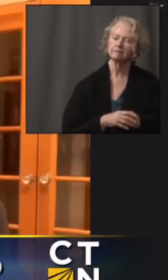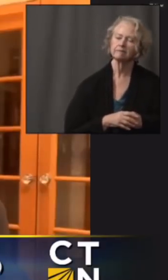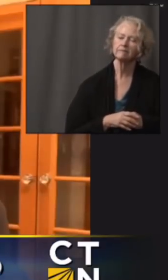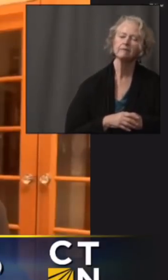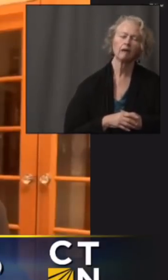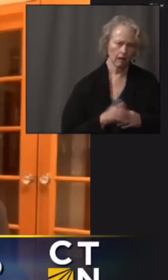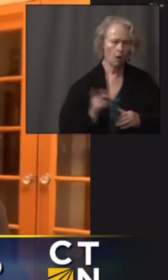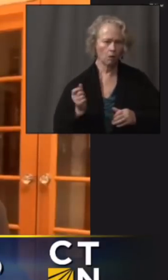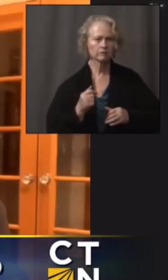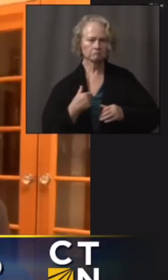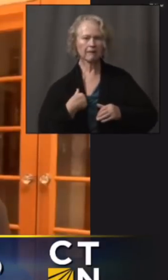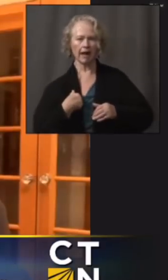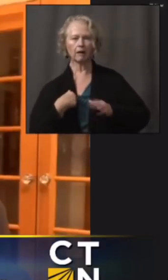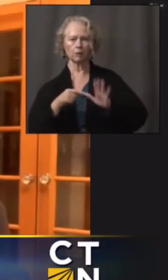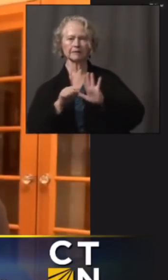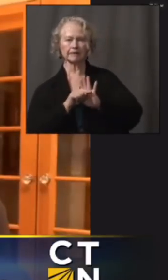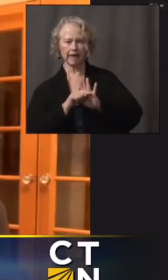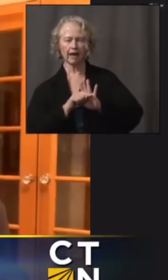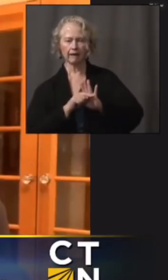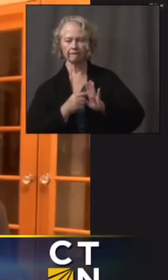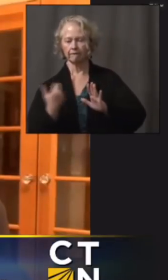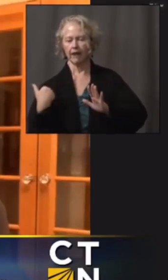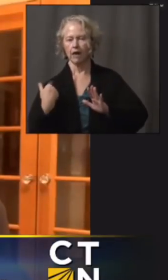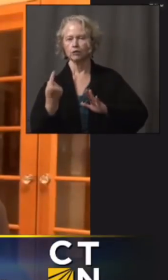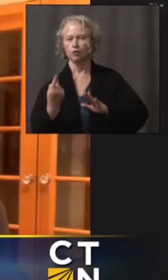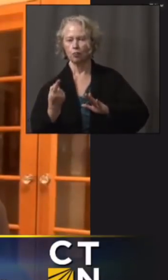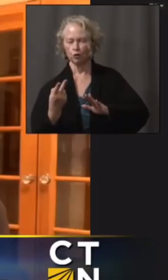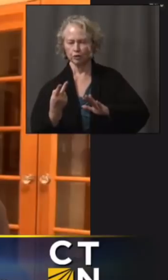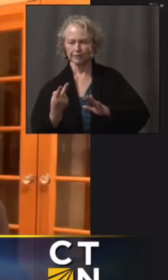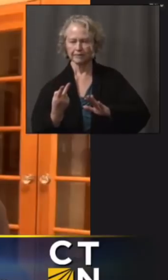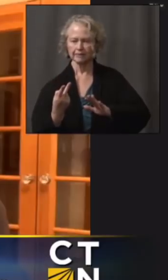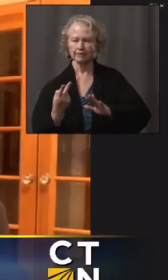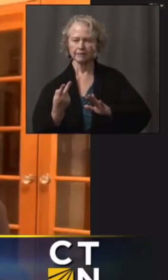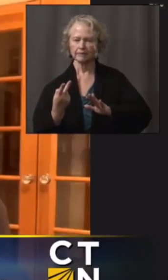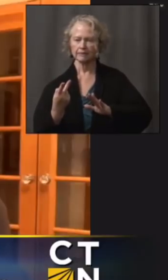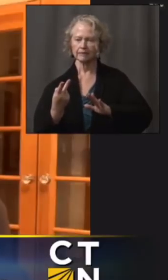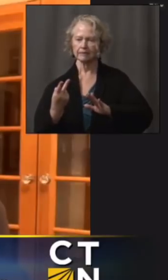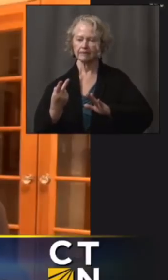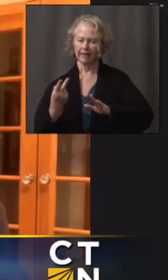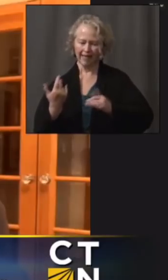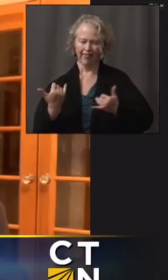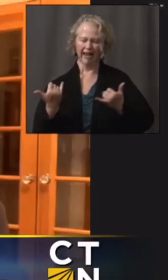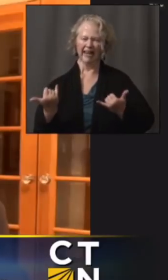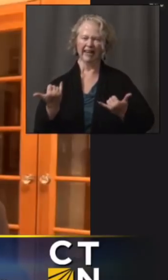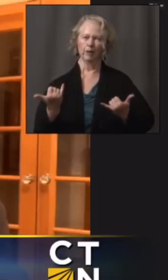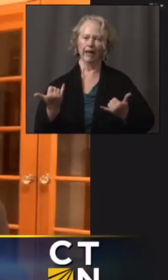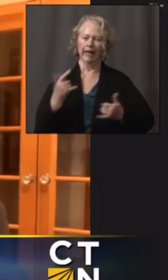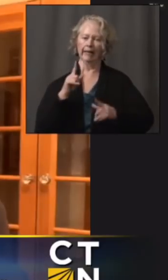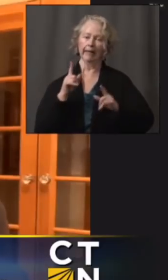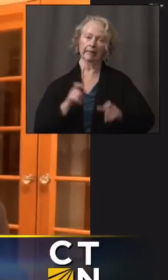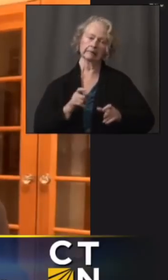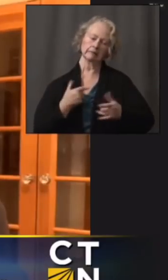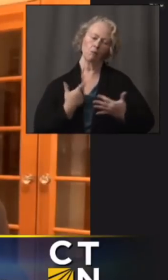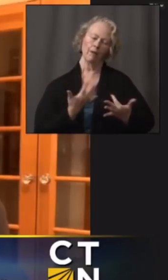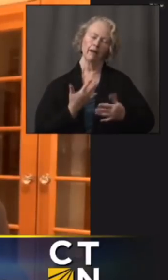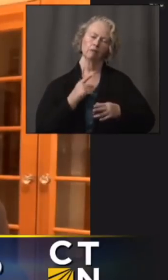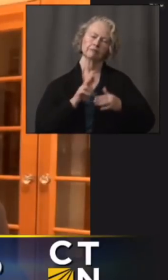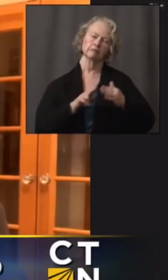Yeah, tested negative last Thursday, and was tested again today, and presumably get the results